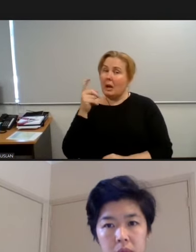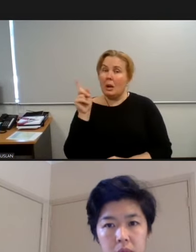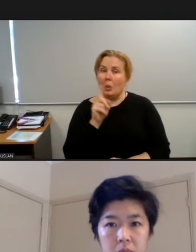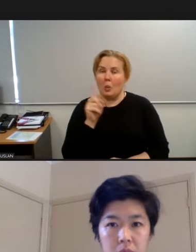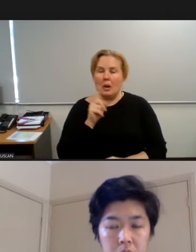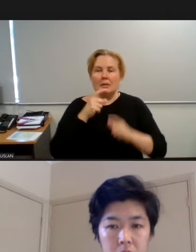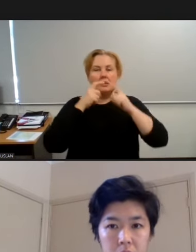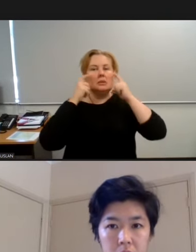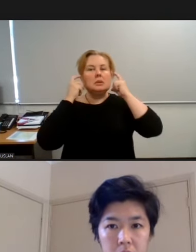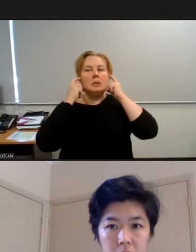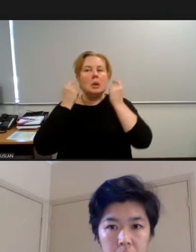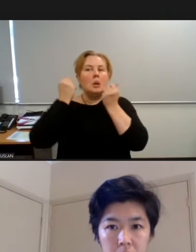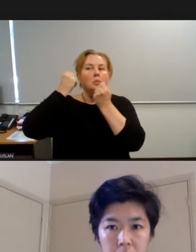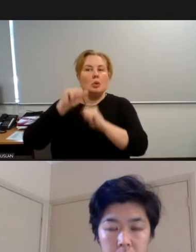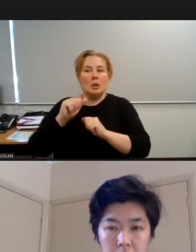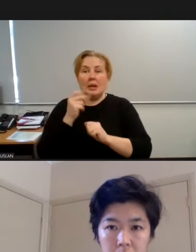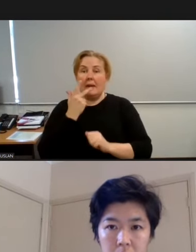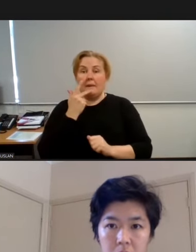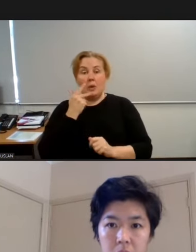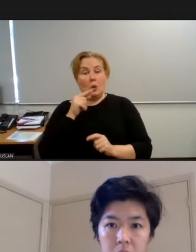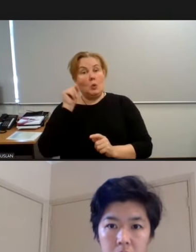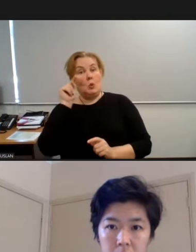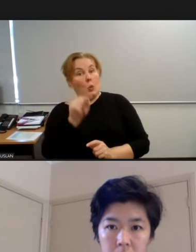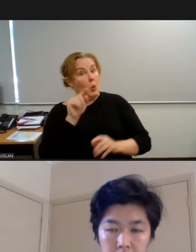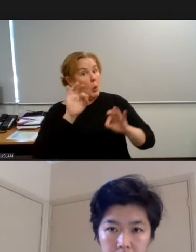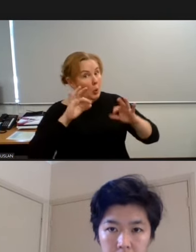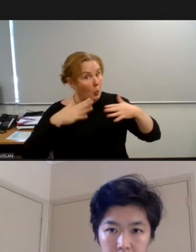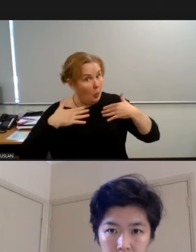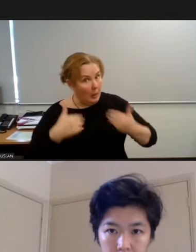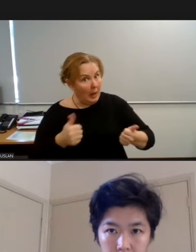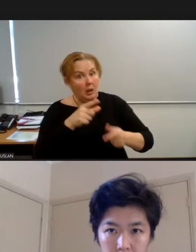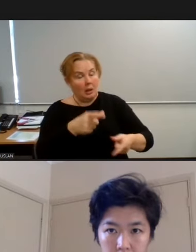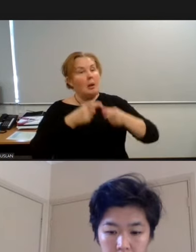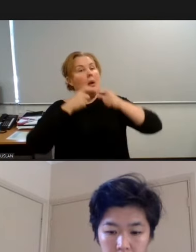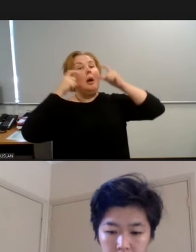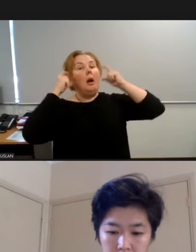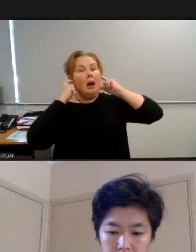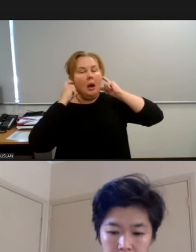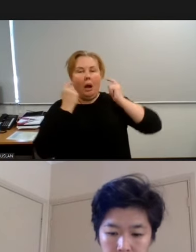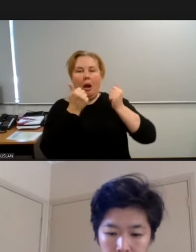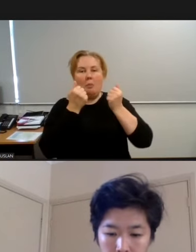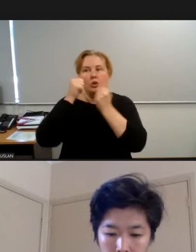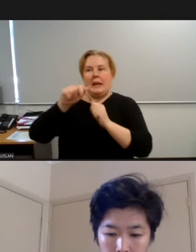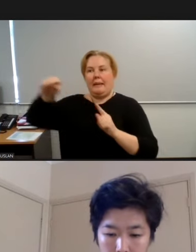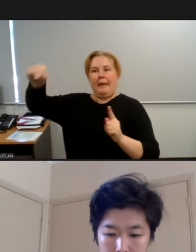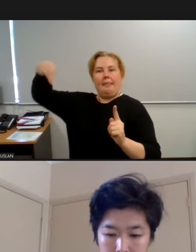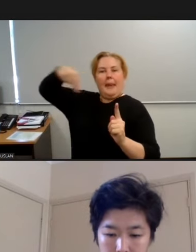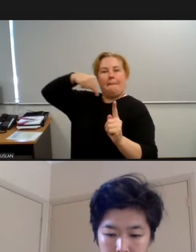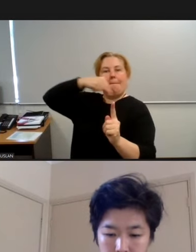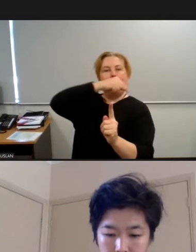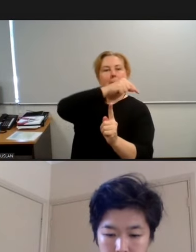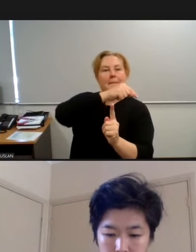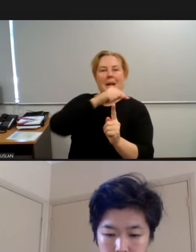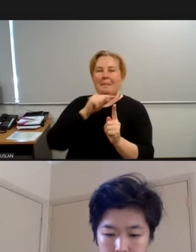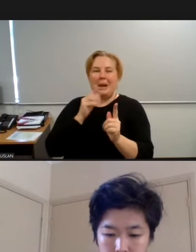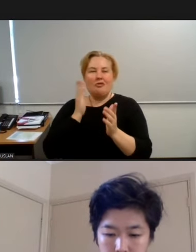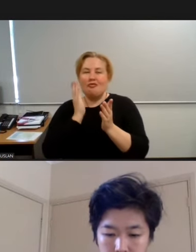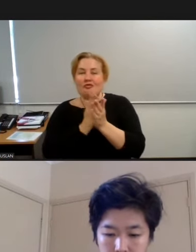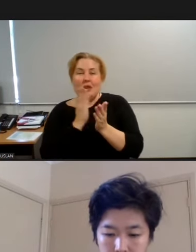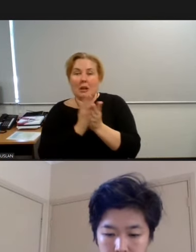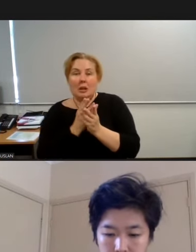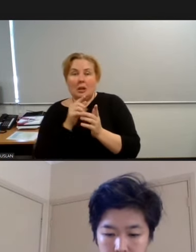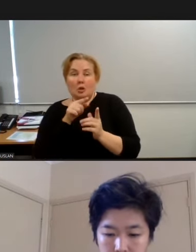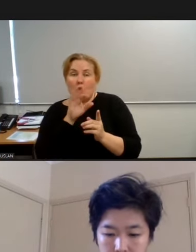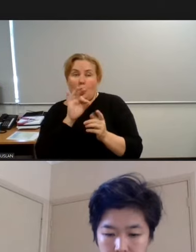protective mechanism for when you're unwell so that you don't cough on others. But when you're in the healthy community, we're not seeing much